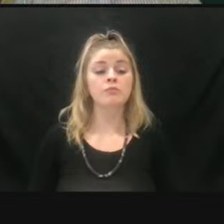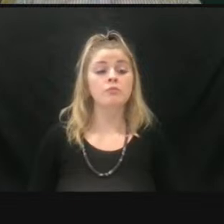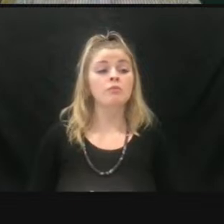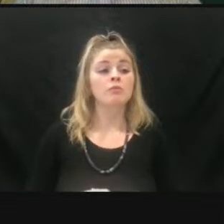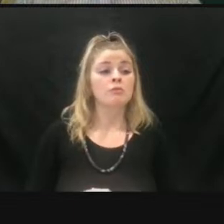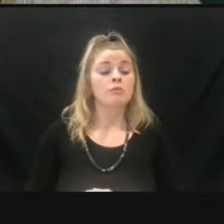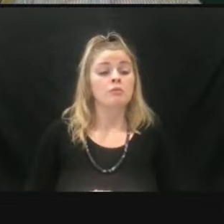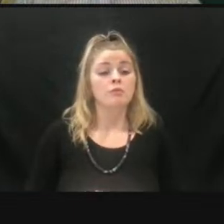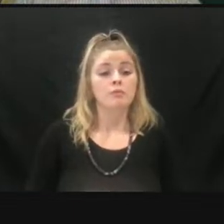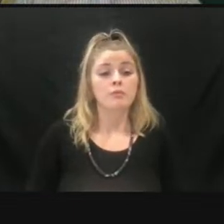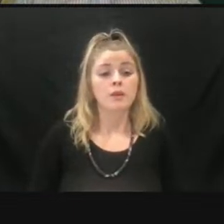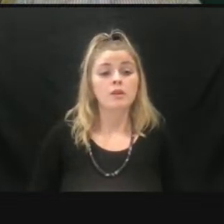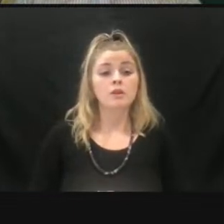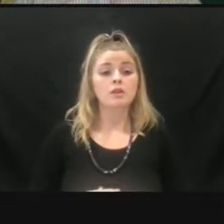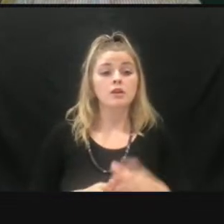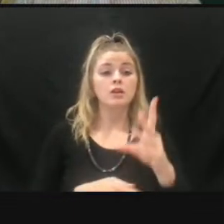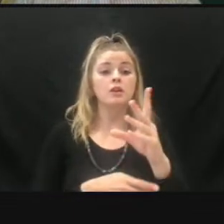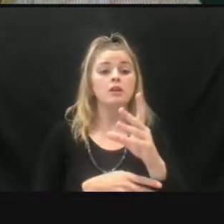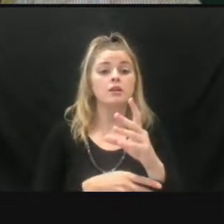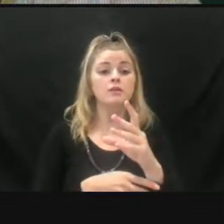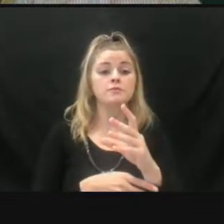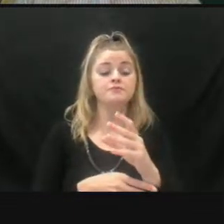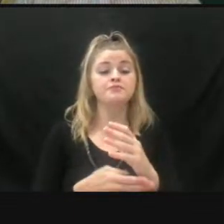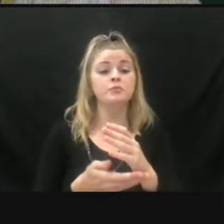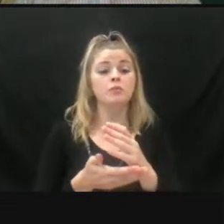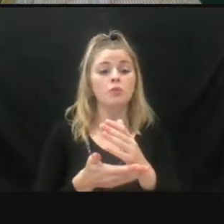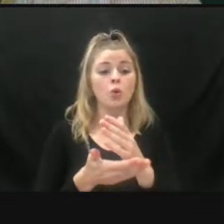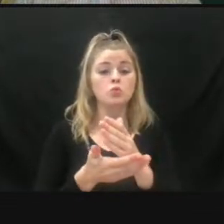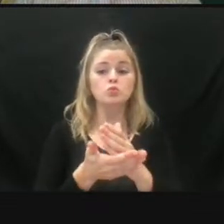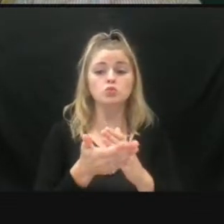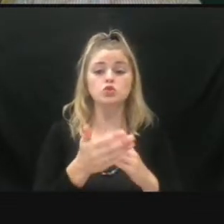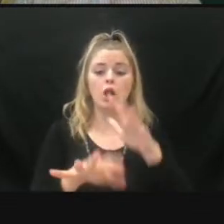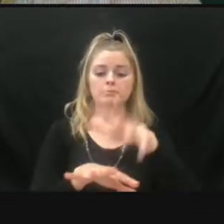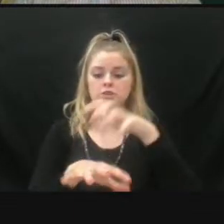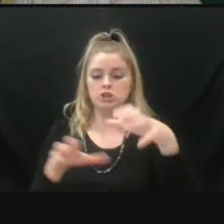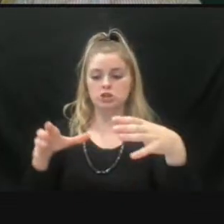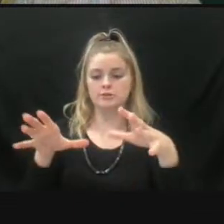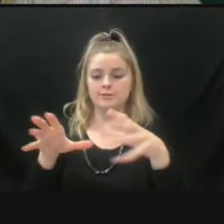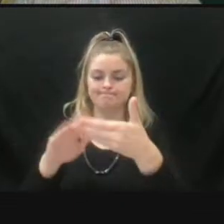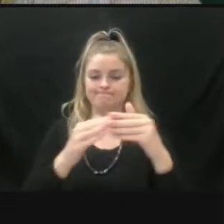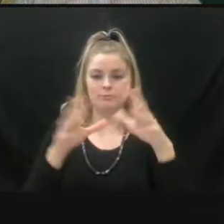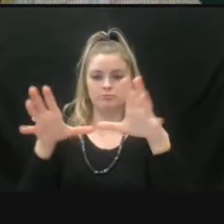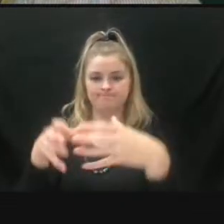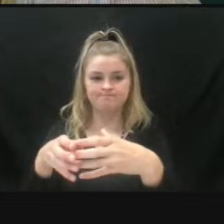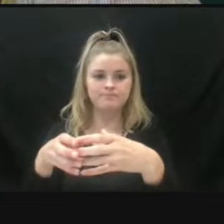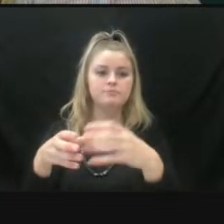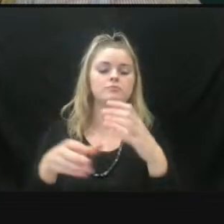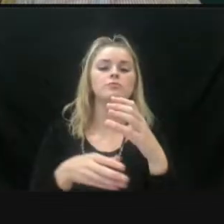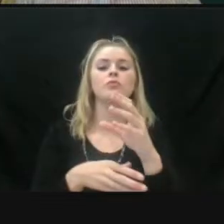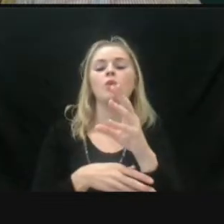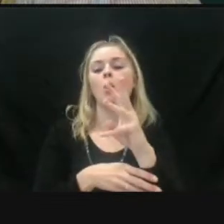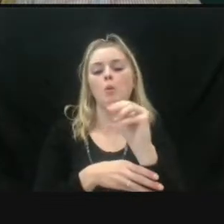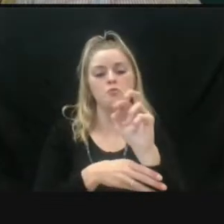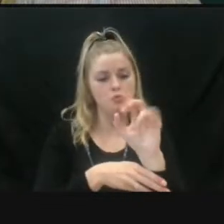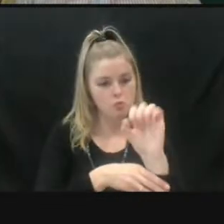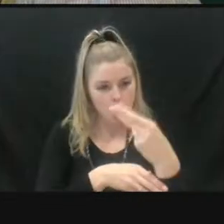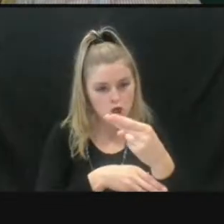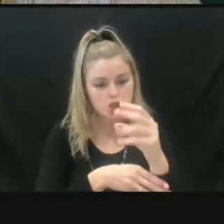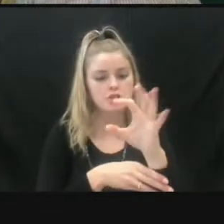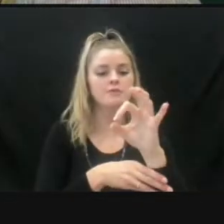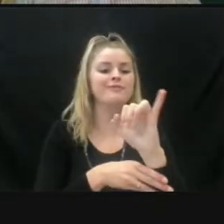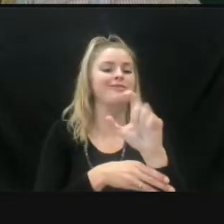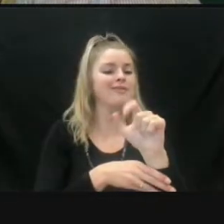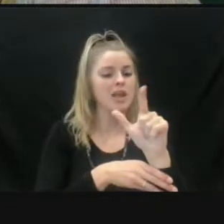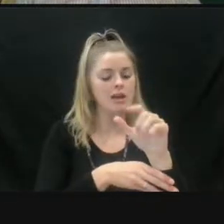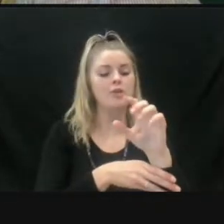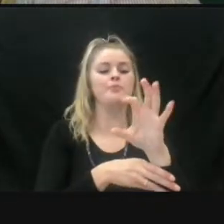Peninsula, homelands are seen in a song line of stories. Each place, creek, marsh, field, and